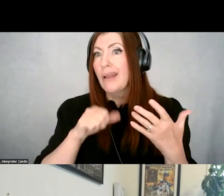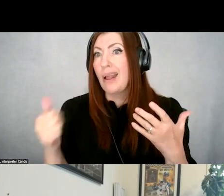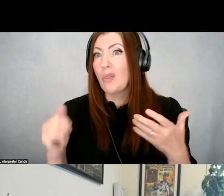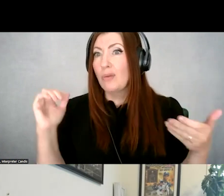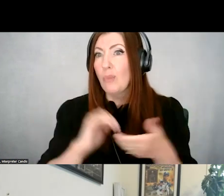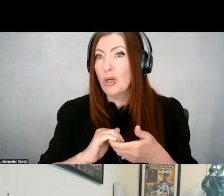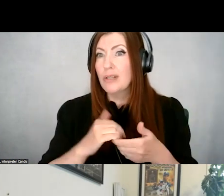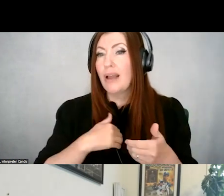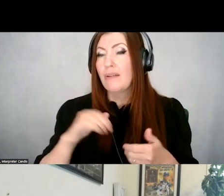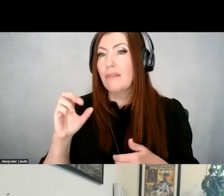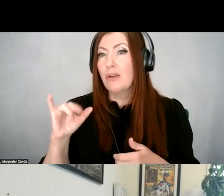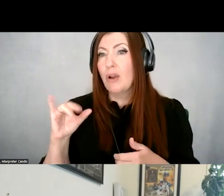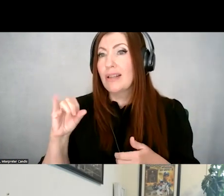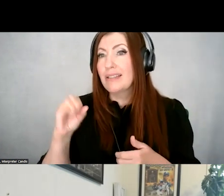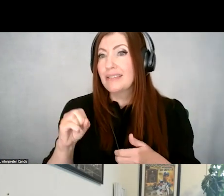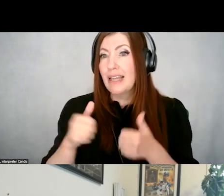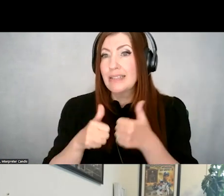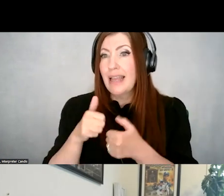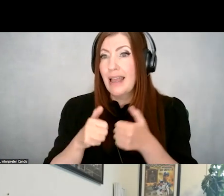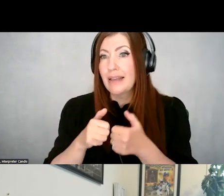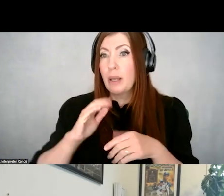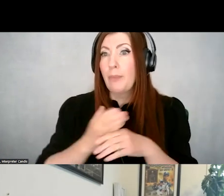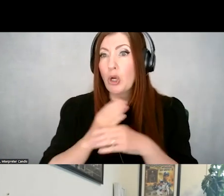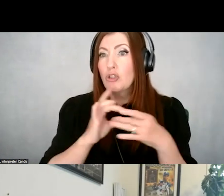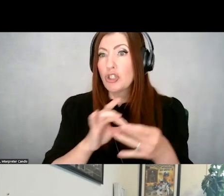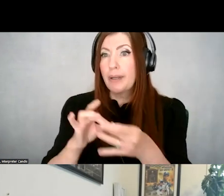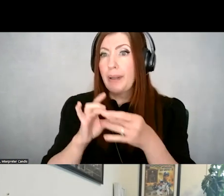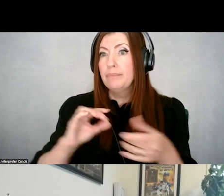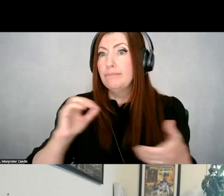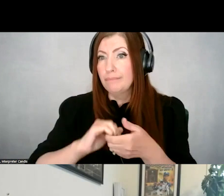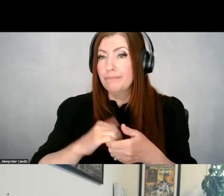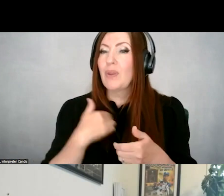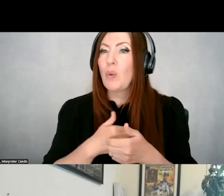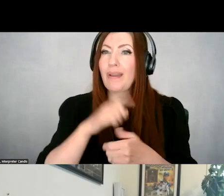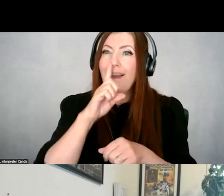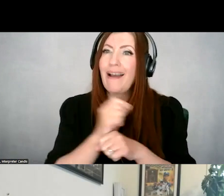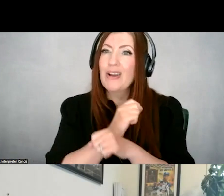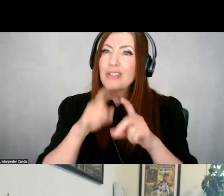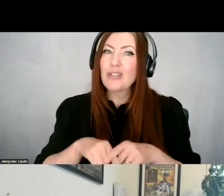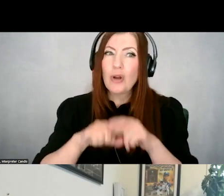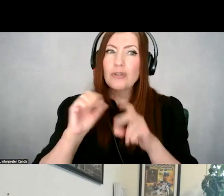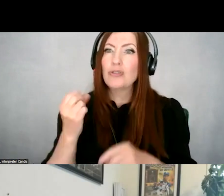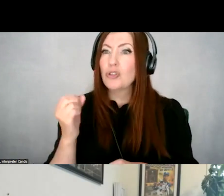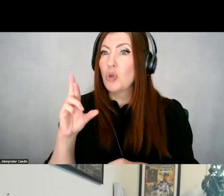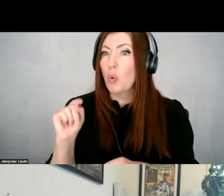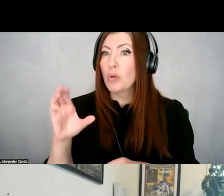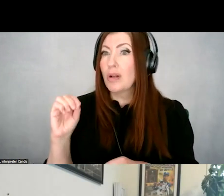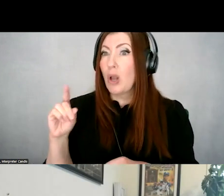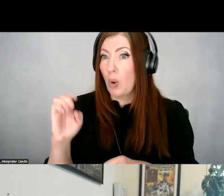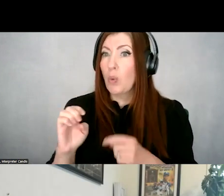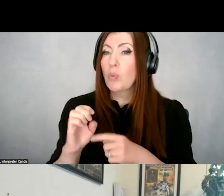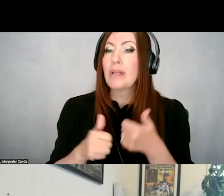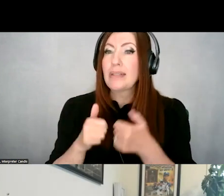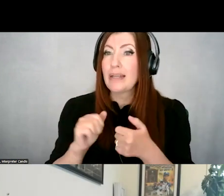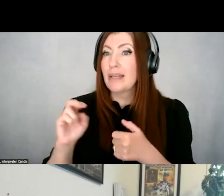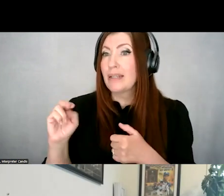is the Crisis Text Line Partnership. So we actually started a short code, and that would be text